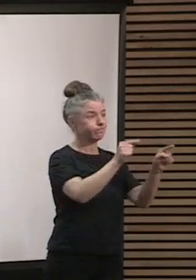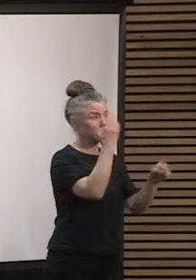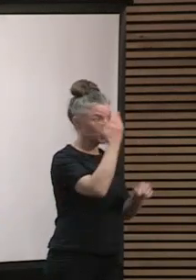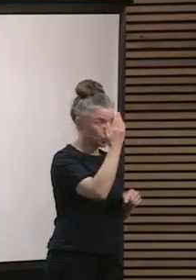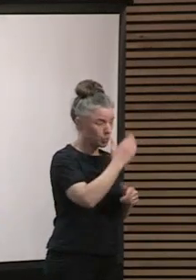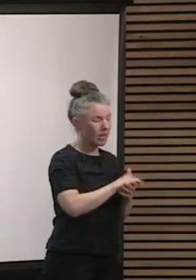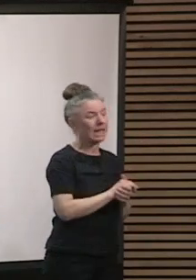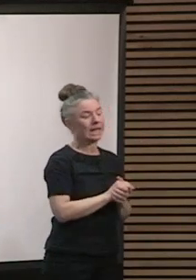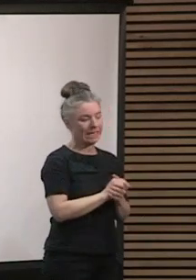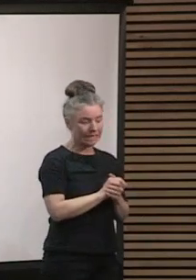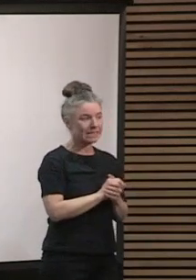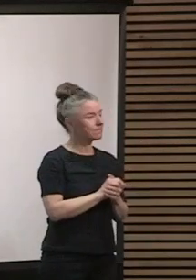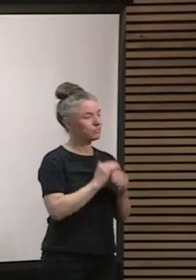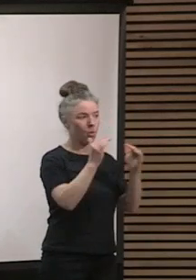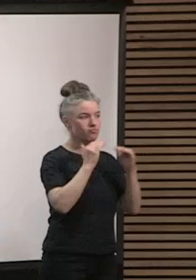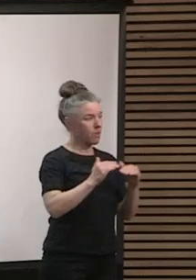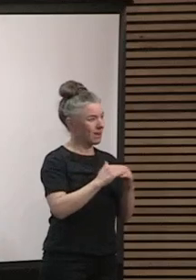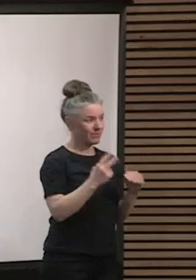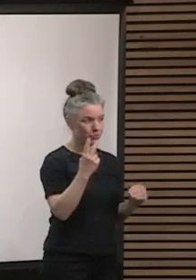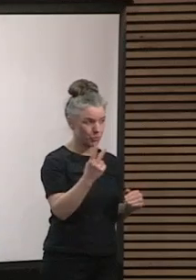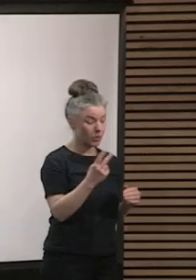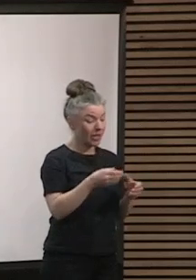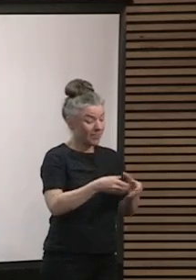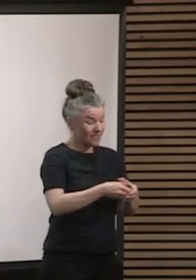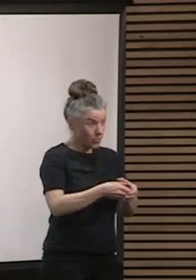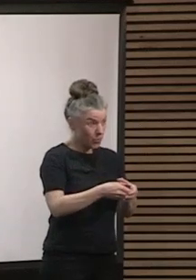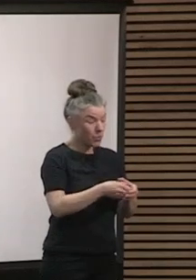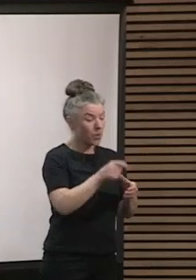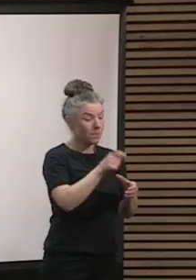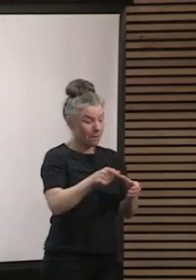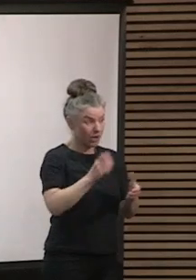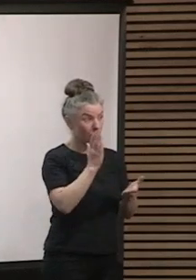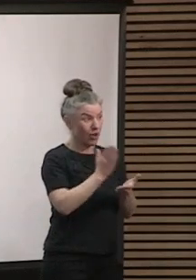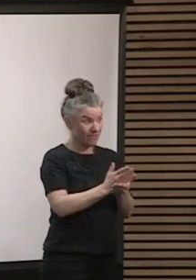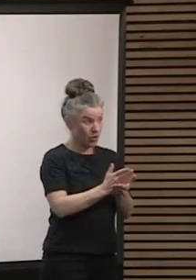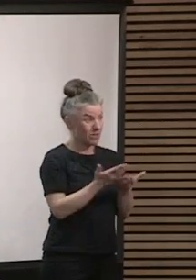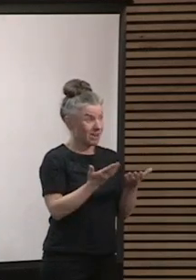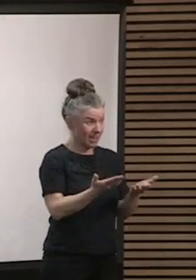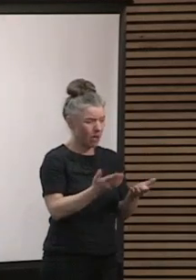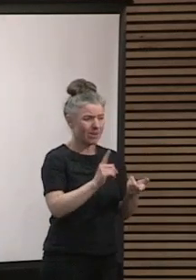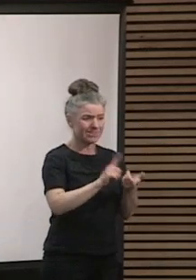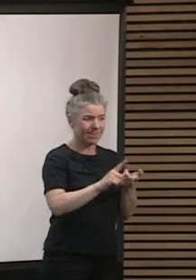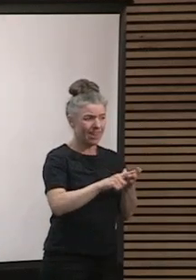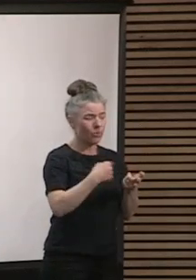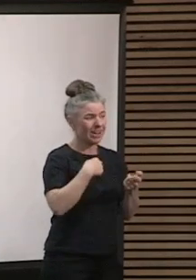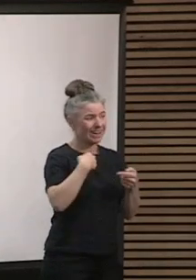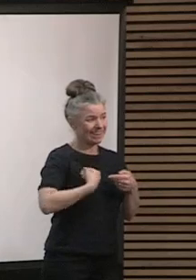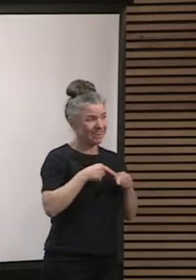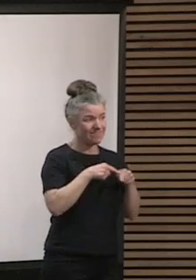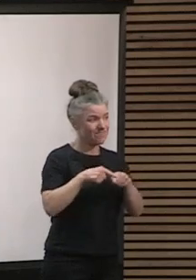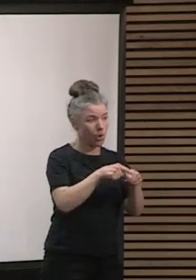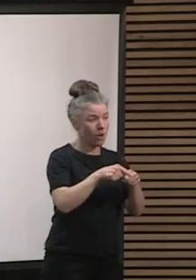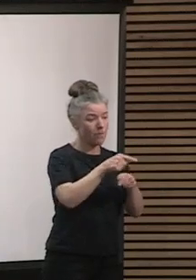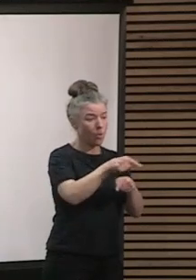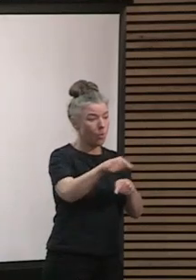so we're very mindful of the need that whilst we have a small number of currently identified cases, that we need to identify the full perimeter